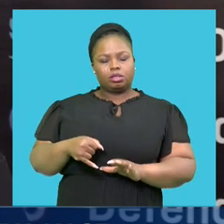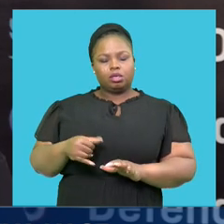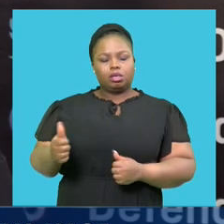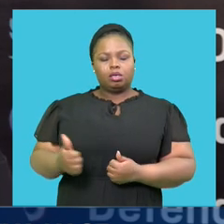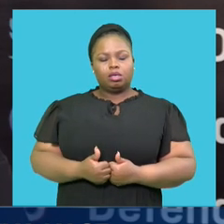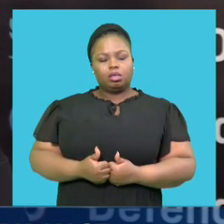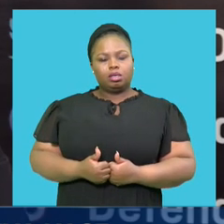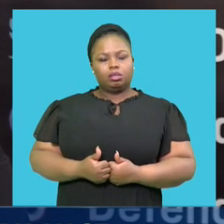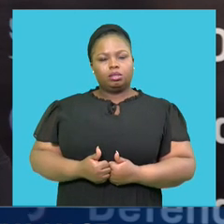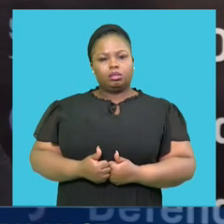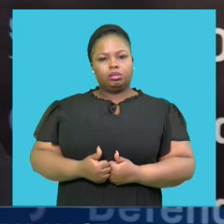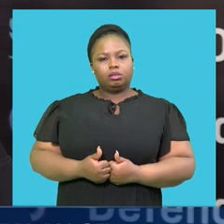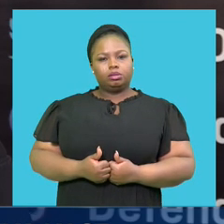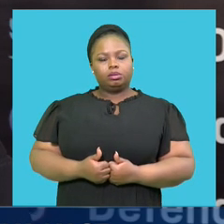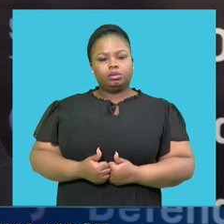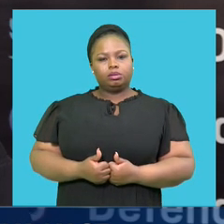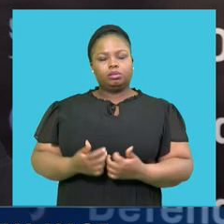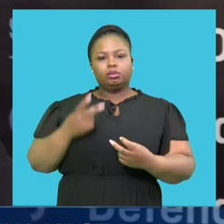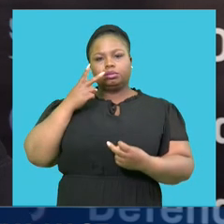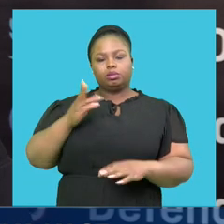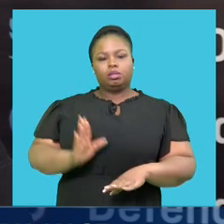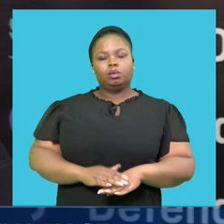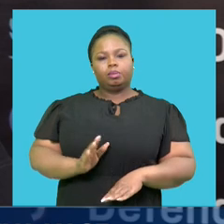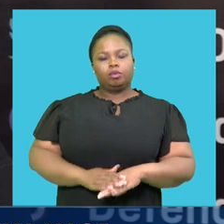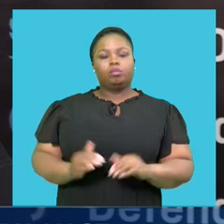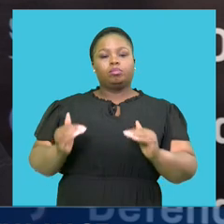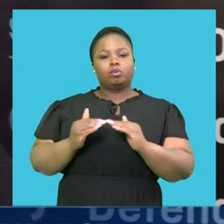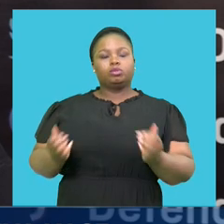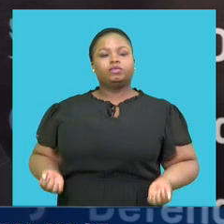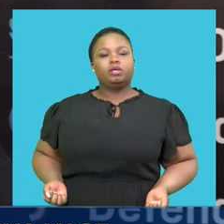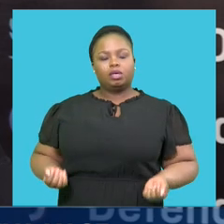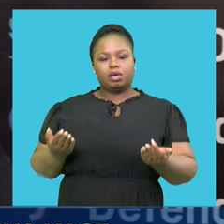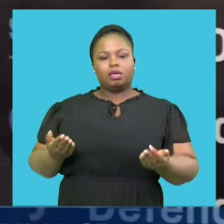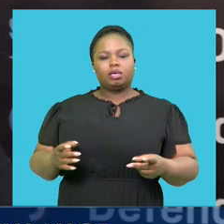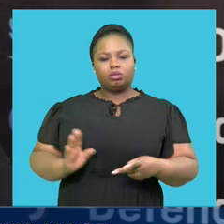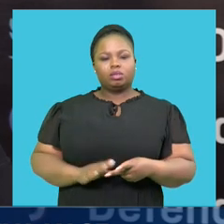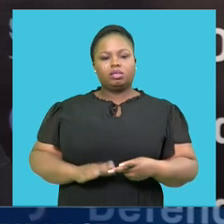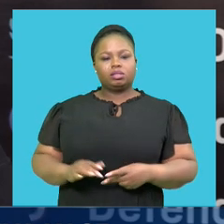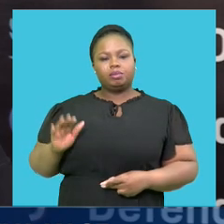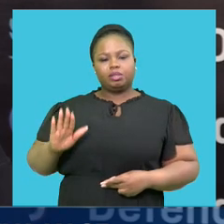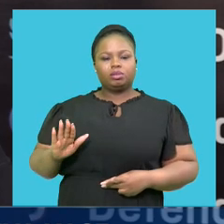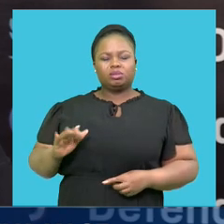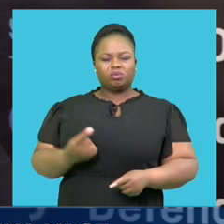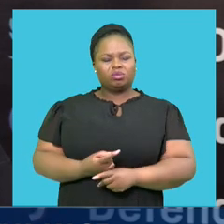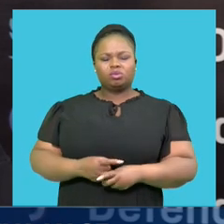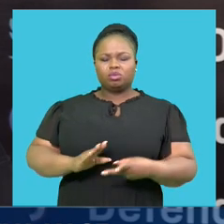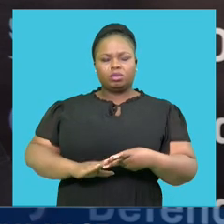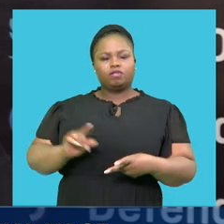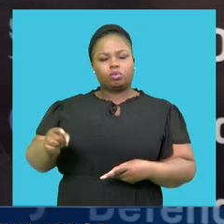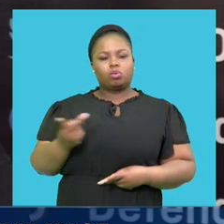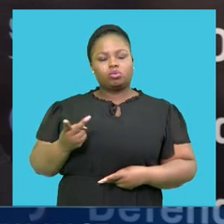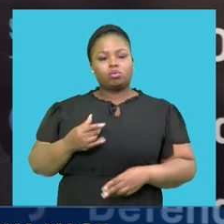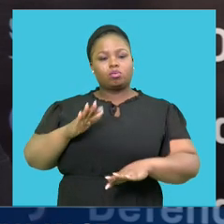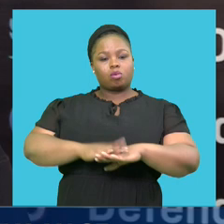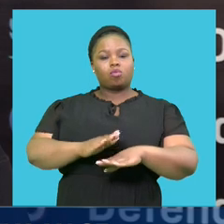have witnessed an ongoing regression in the quality of services being rendered by the city and its entities, much